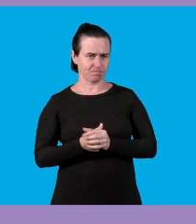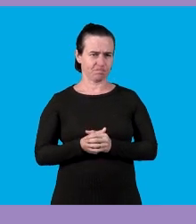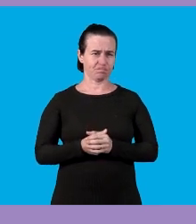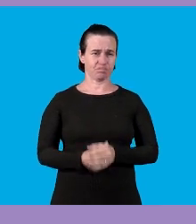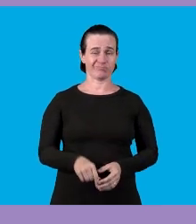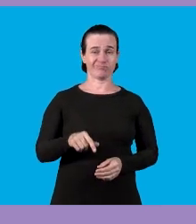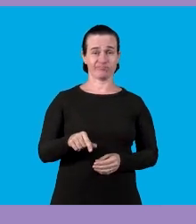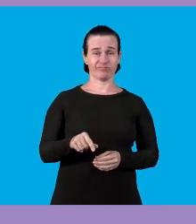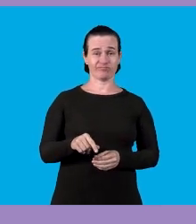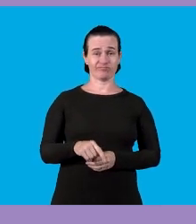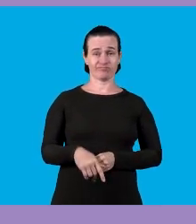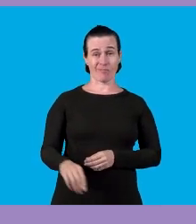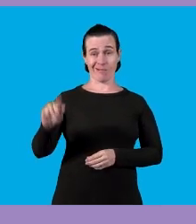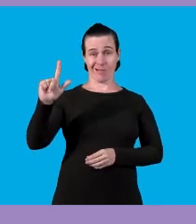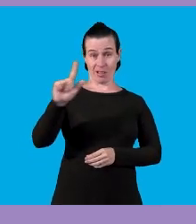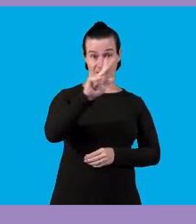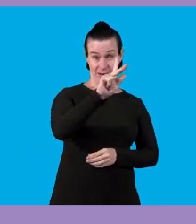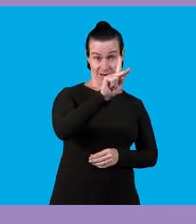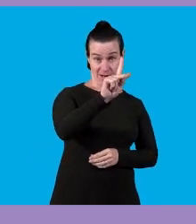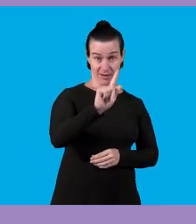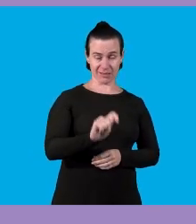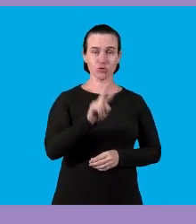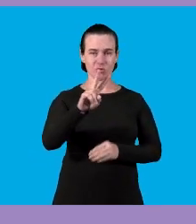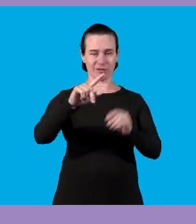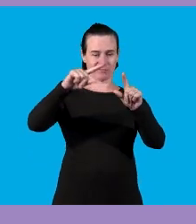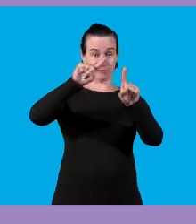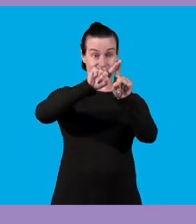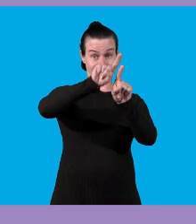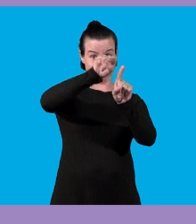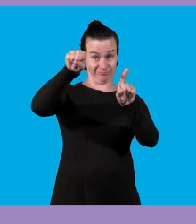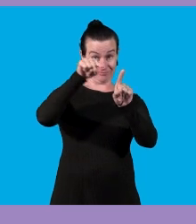K, okay, LKT, that 90 degrees there,